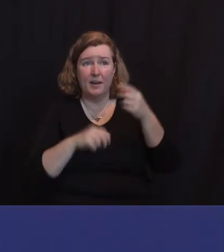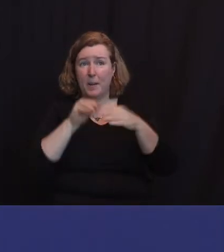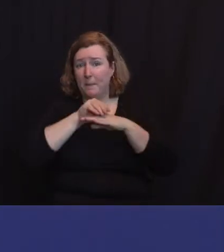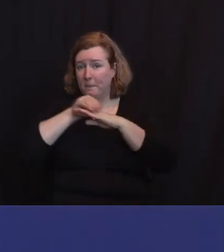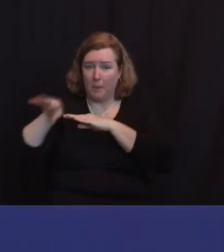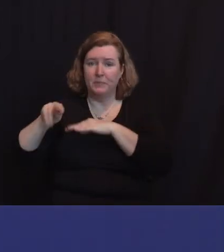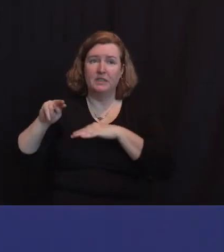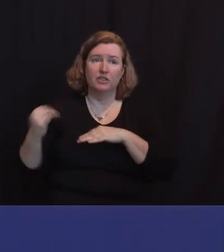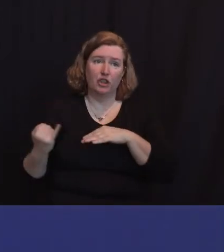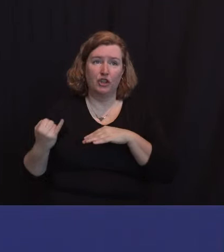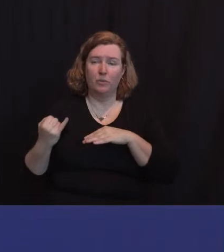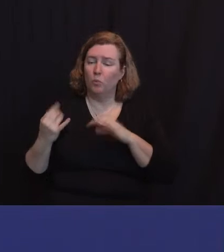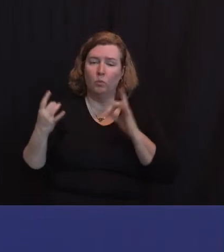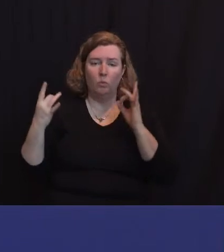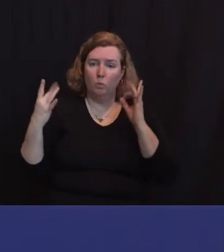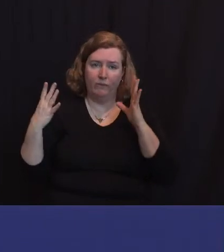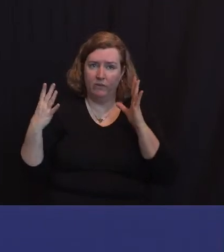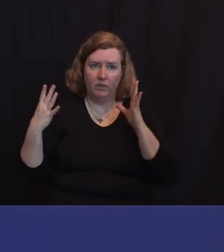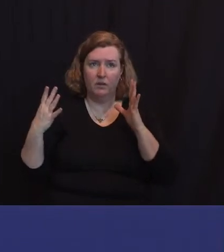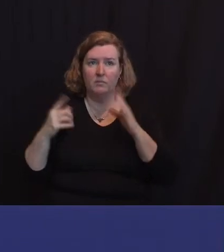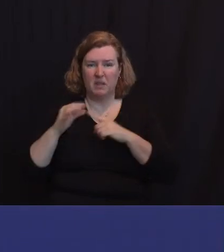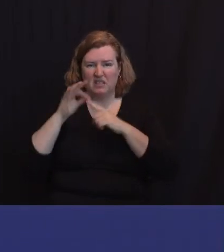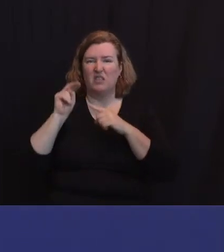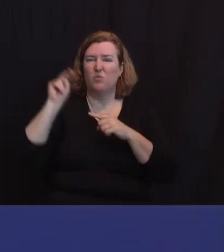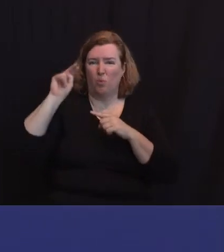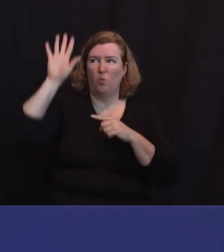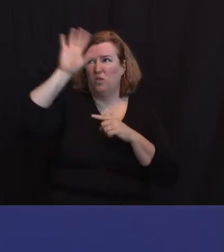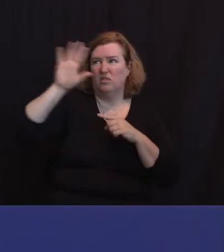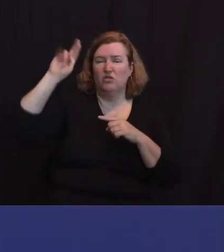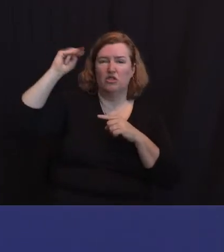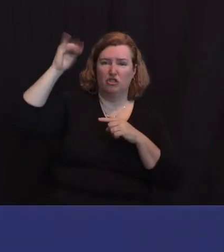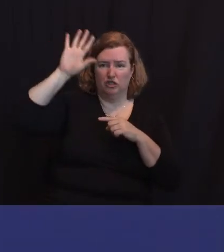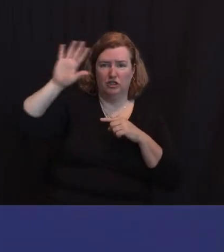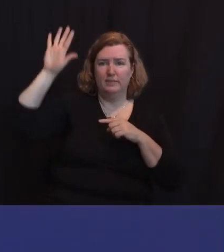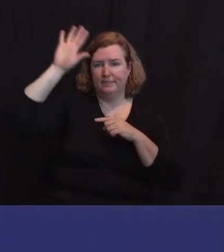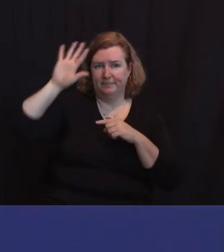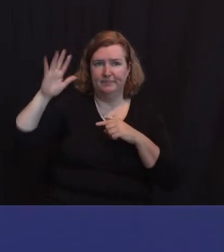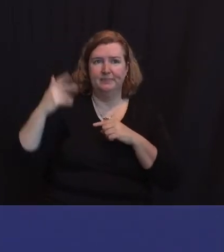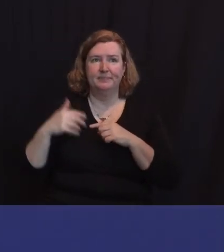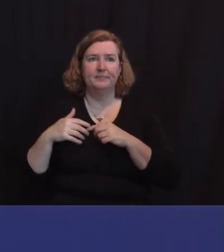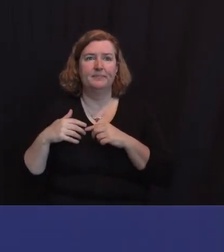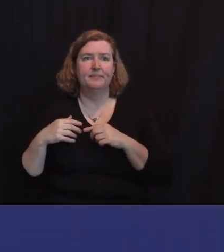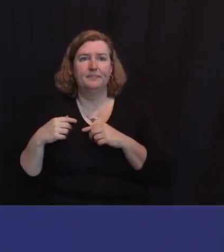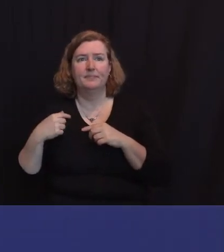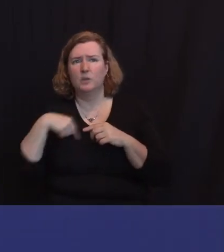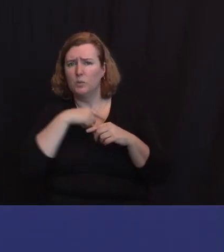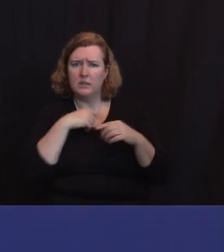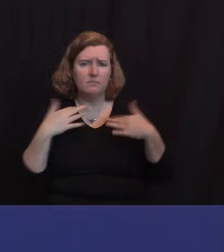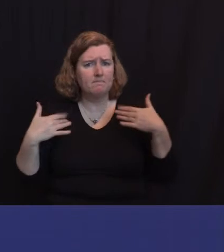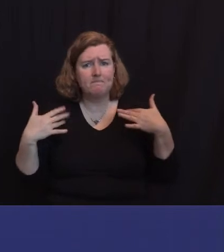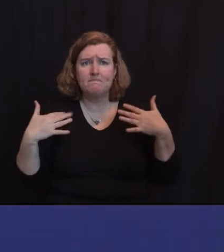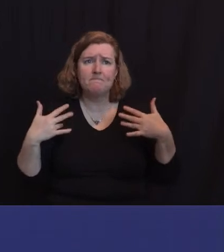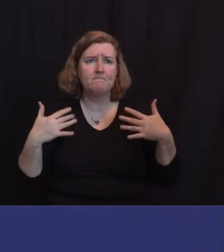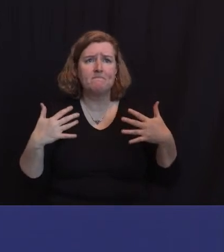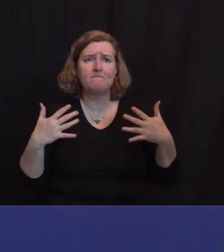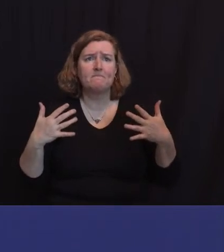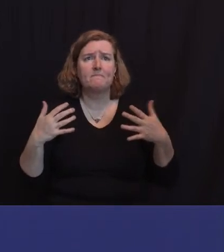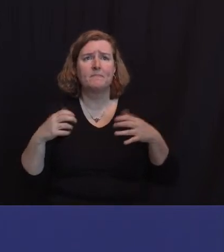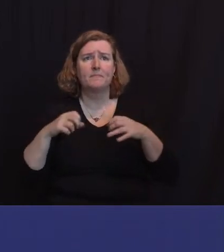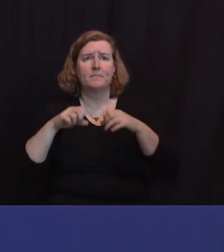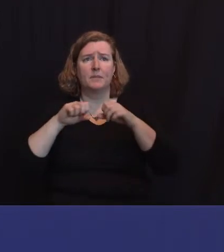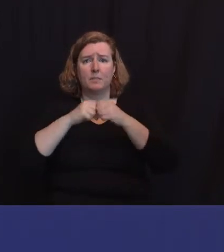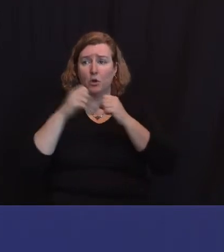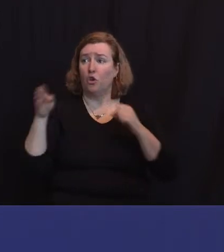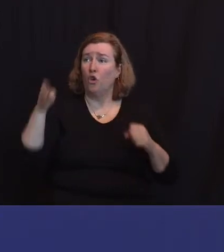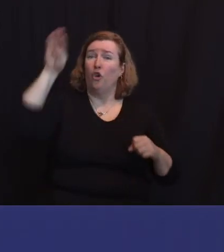the commuting counties. We got out ahead of it. We crashed it. We broke the curve. I think you're seeing a